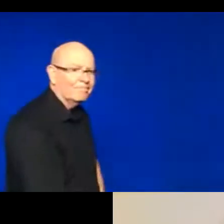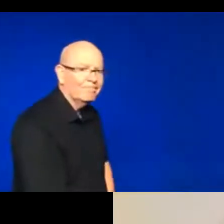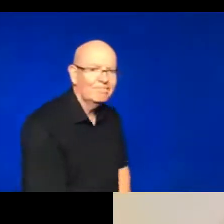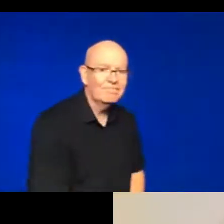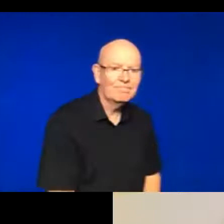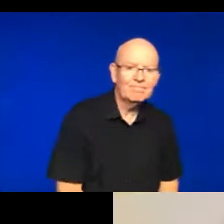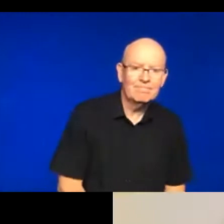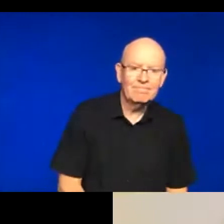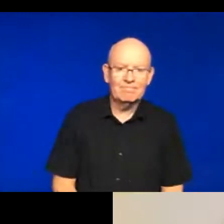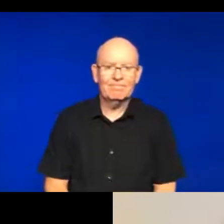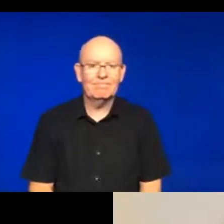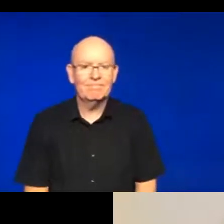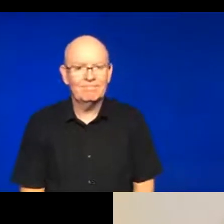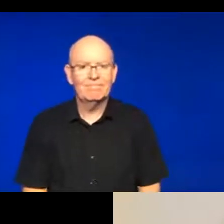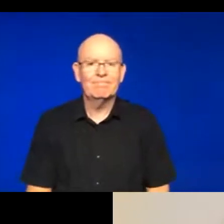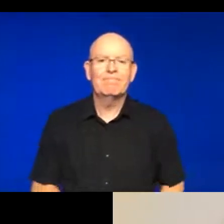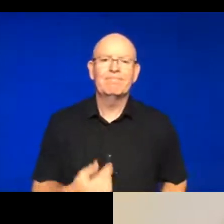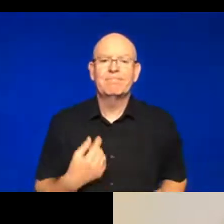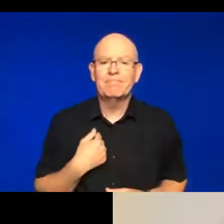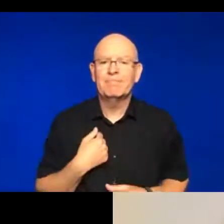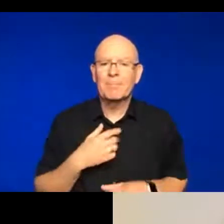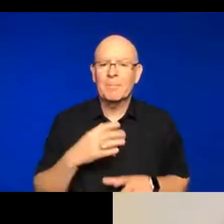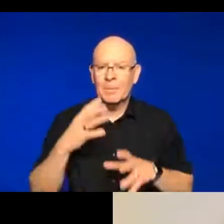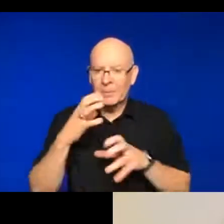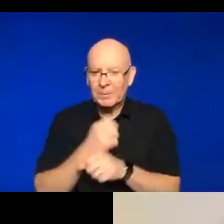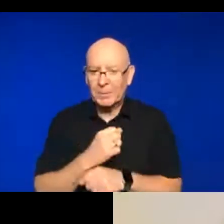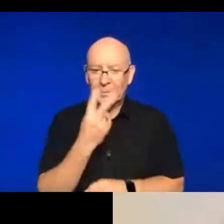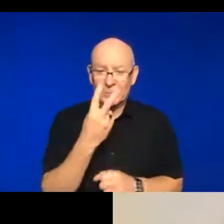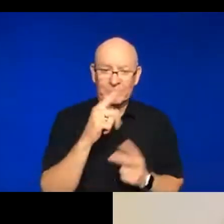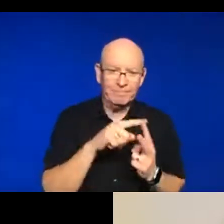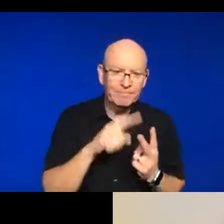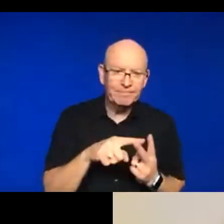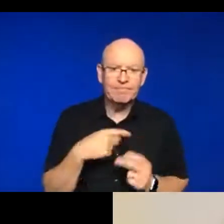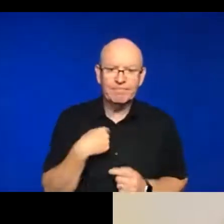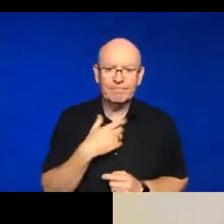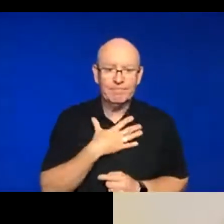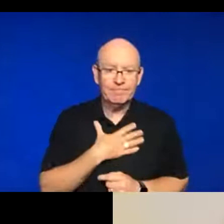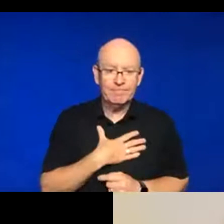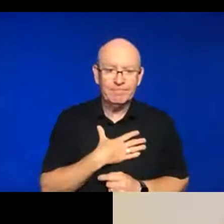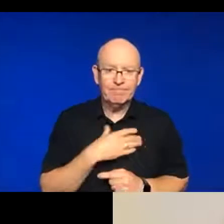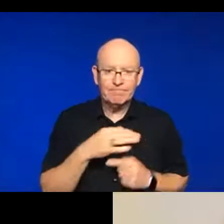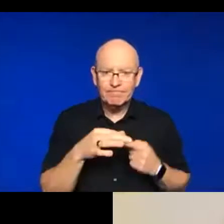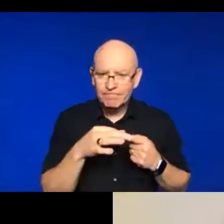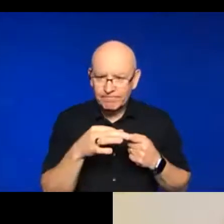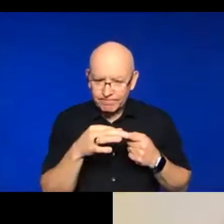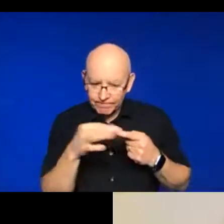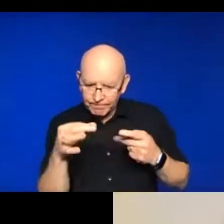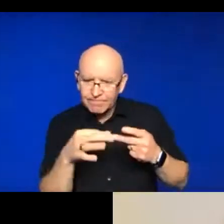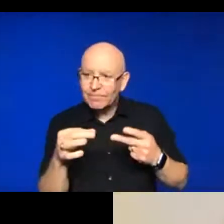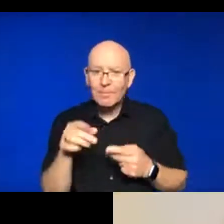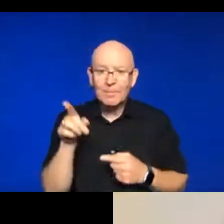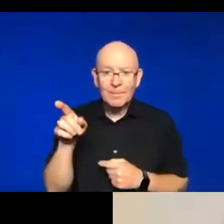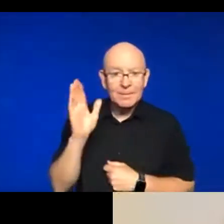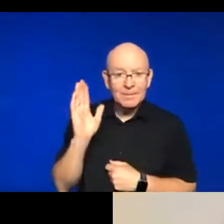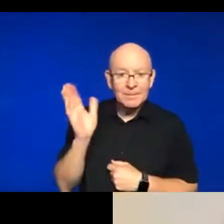0.1% of GDP has been allocated to support services for persons with disabilities. Definitely we